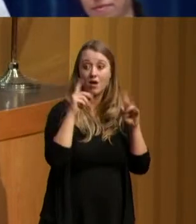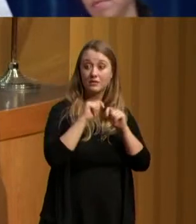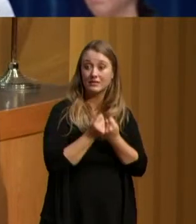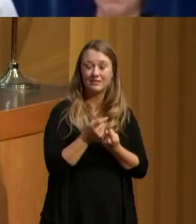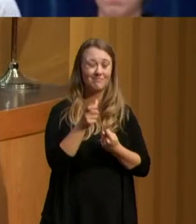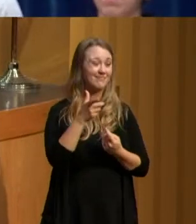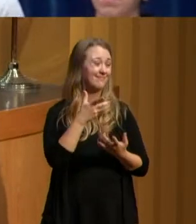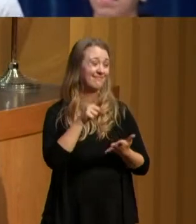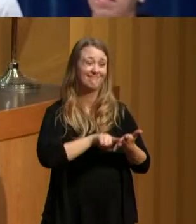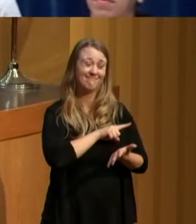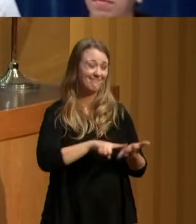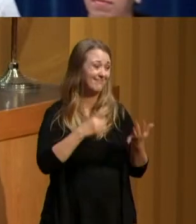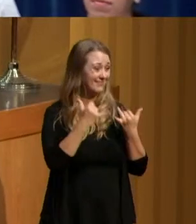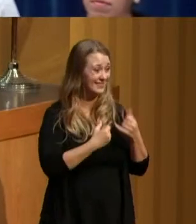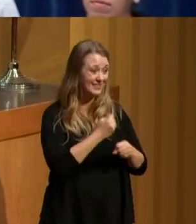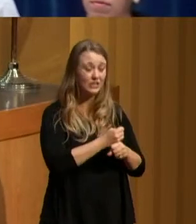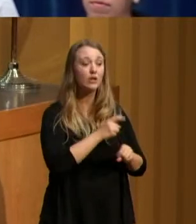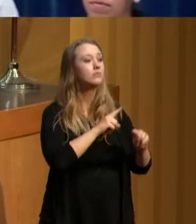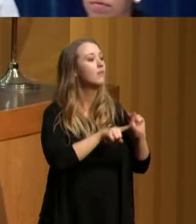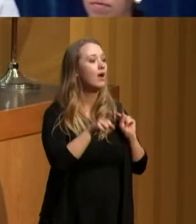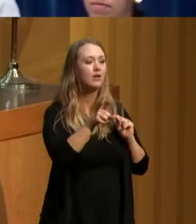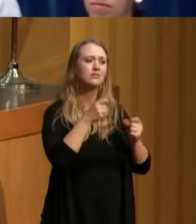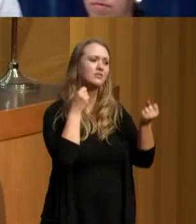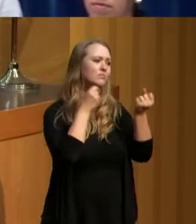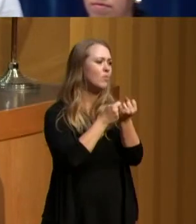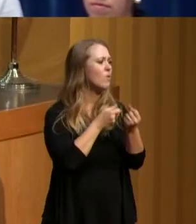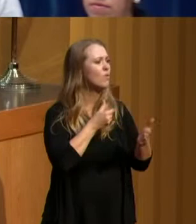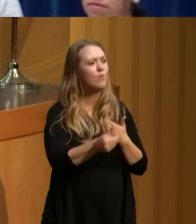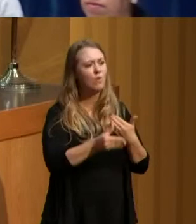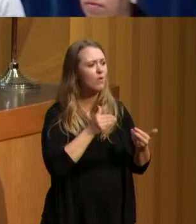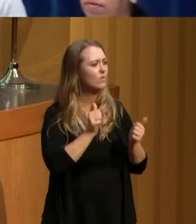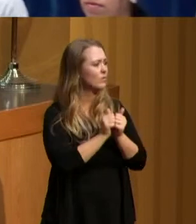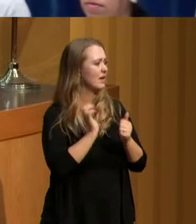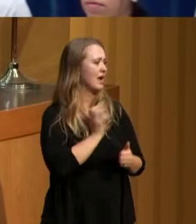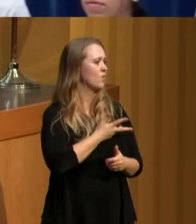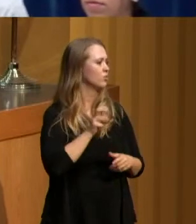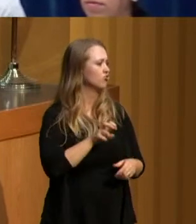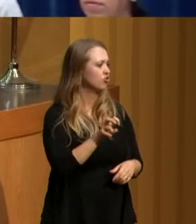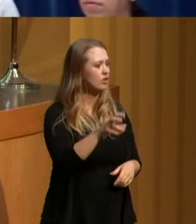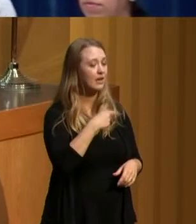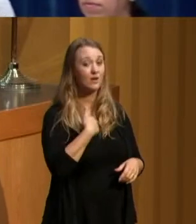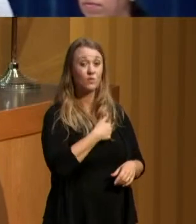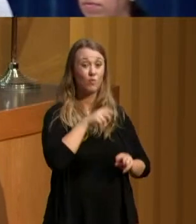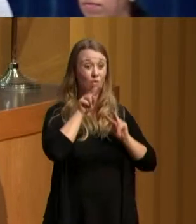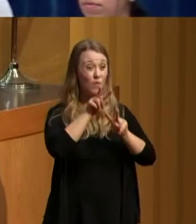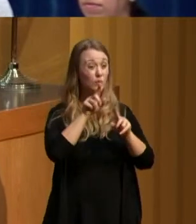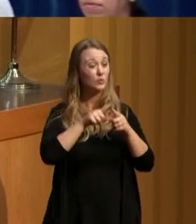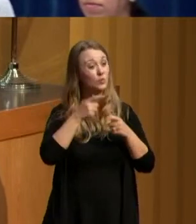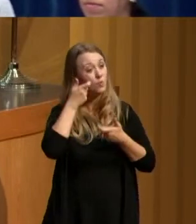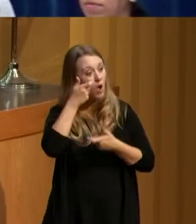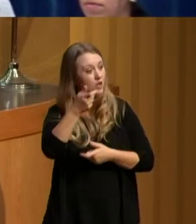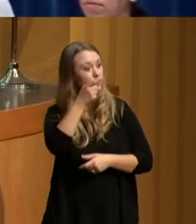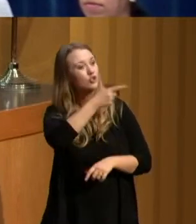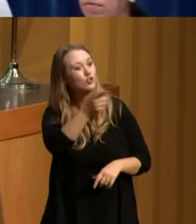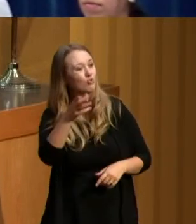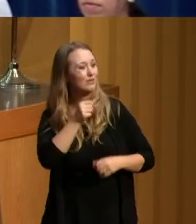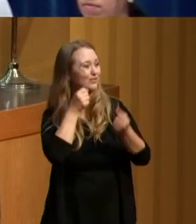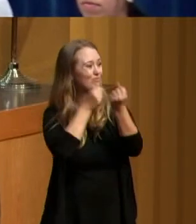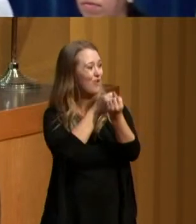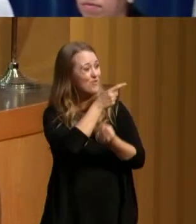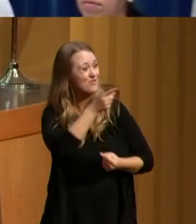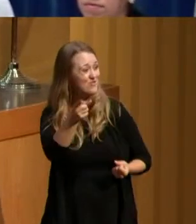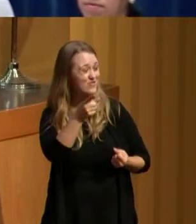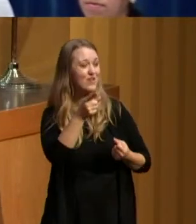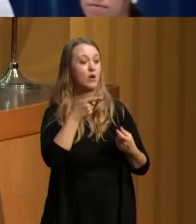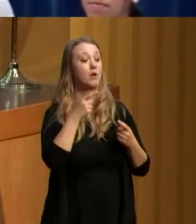play this year, but they've been super supportive through the entire year and the journey, and we look forward to watching you guys and supporting you guys as we all get to